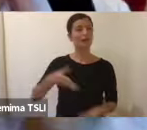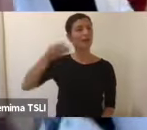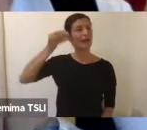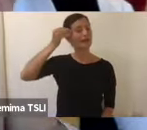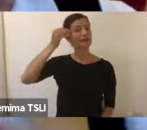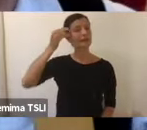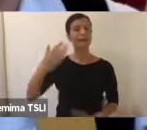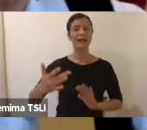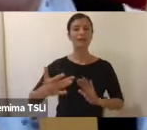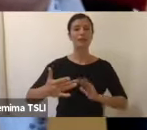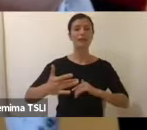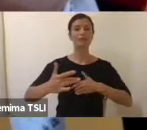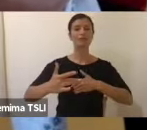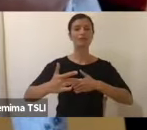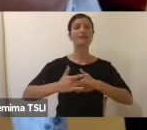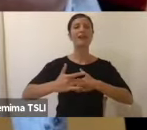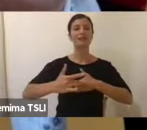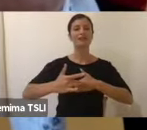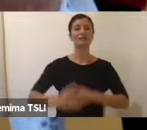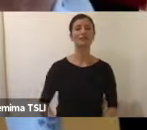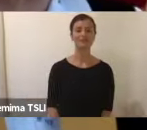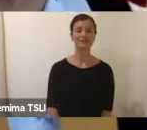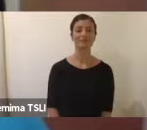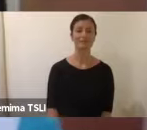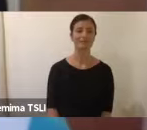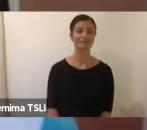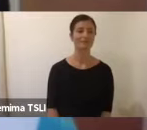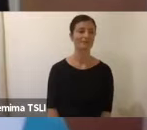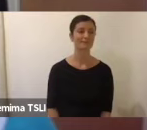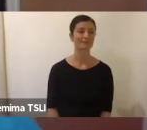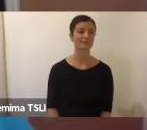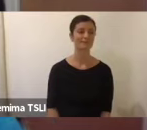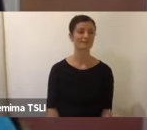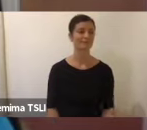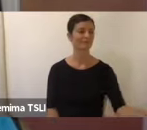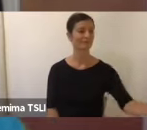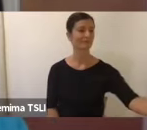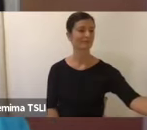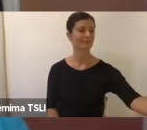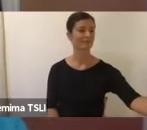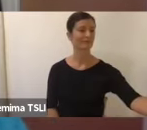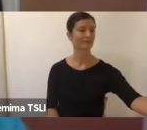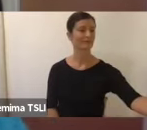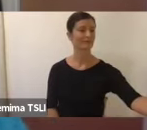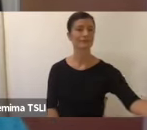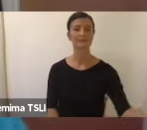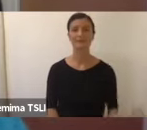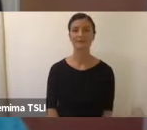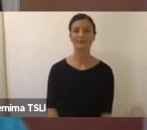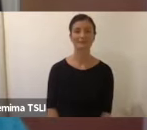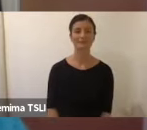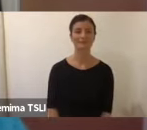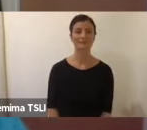to our interpreters thank you to both Jemima and Anna for um interpreting